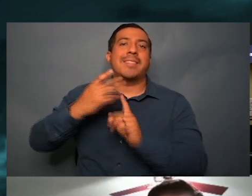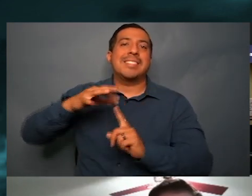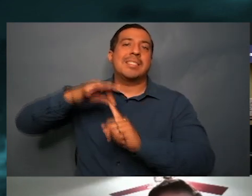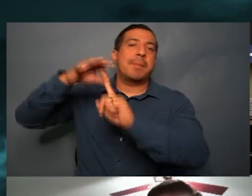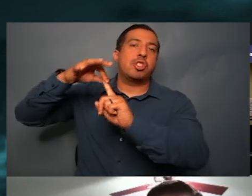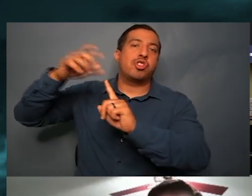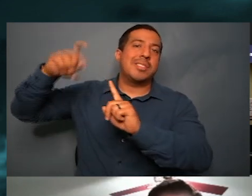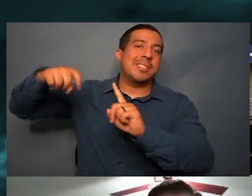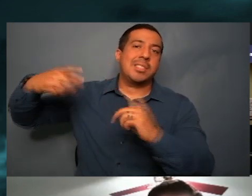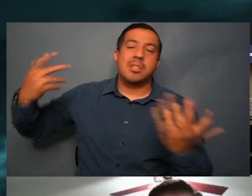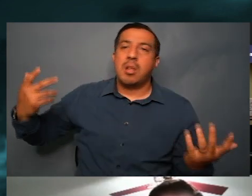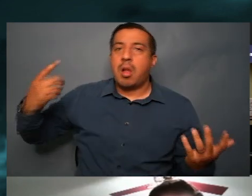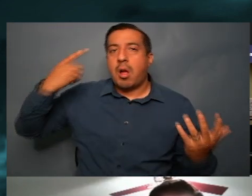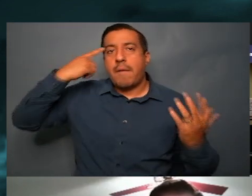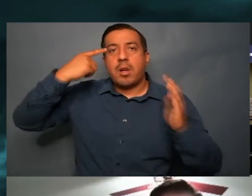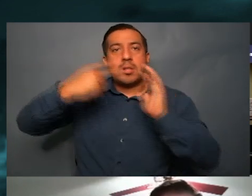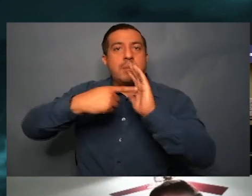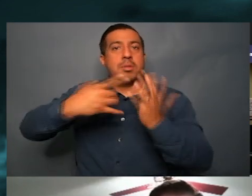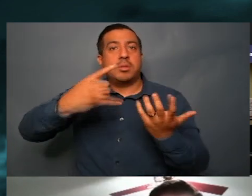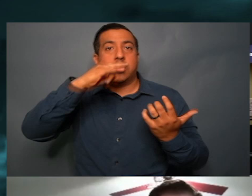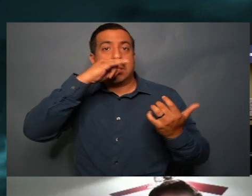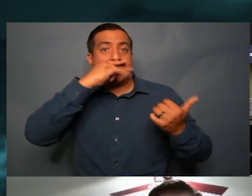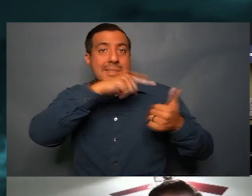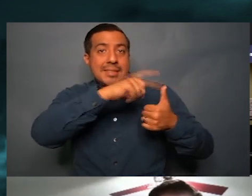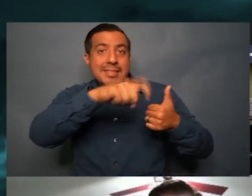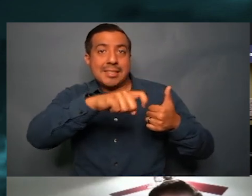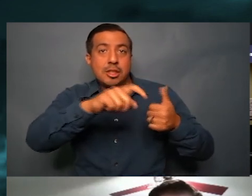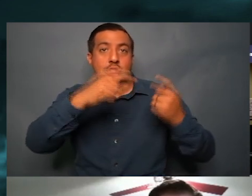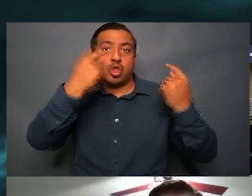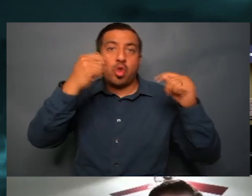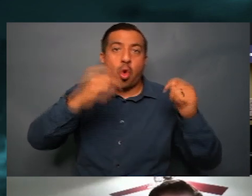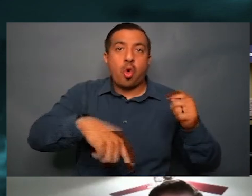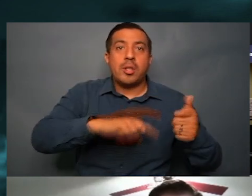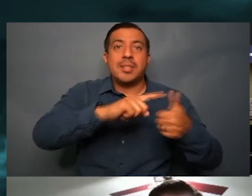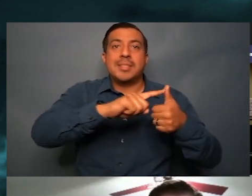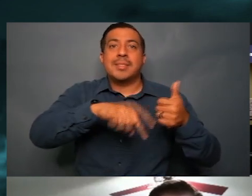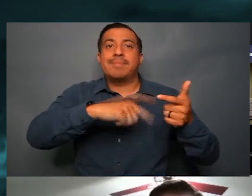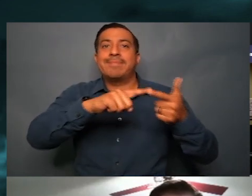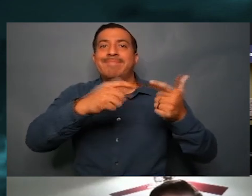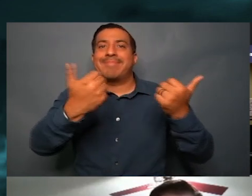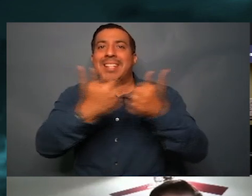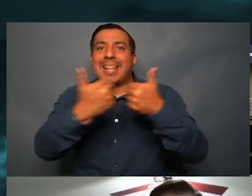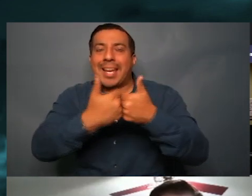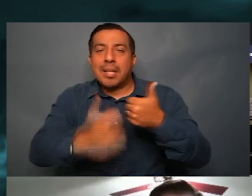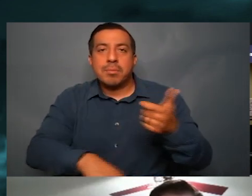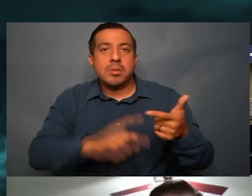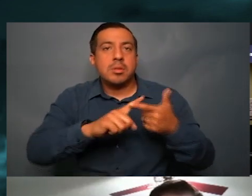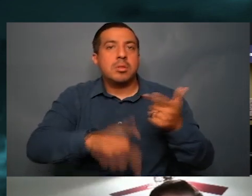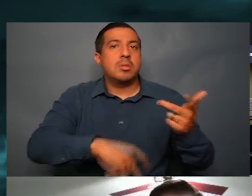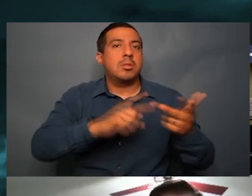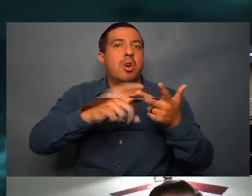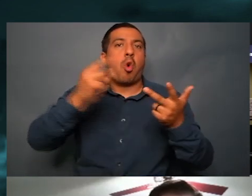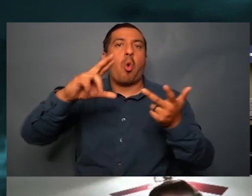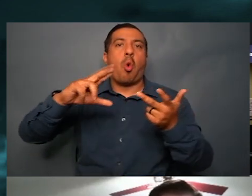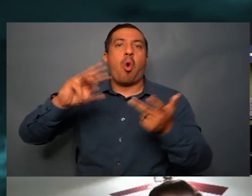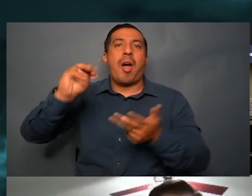it's kids that need toys and games, or you have medical equipment that